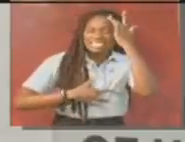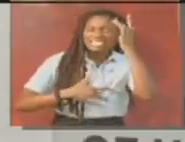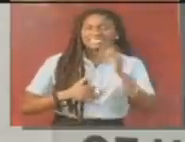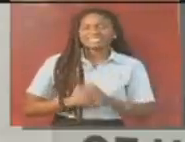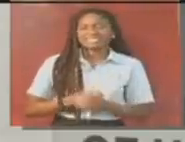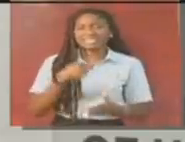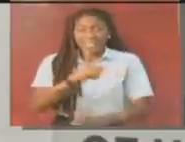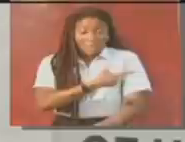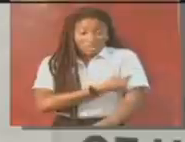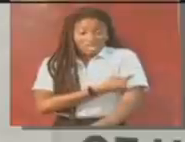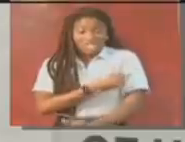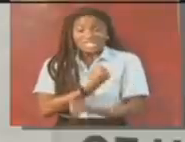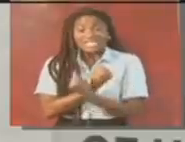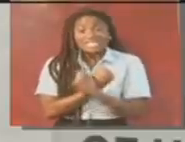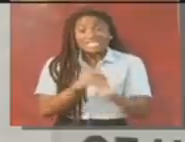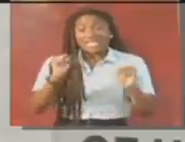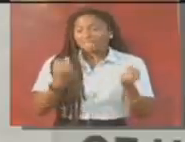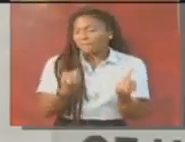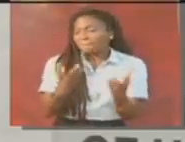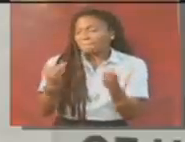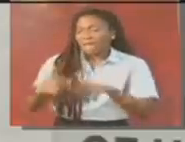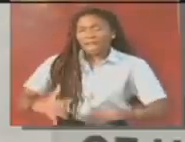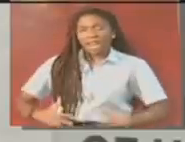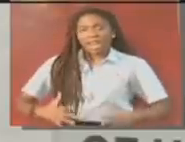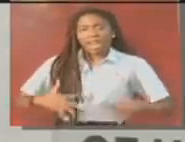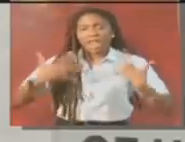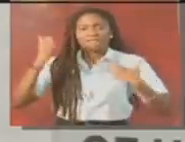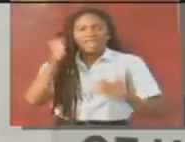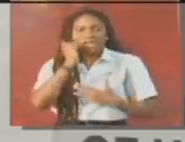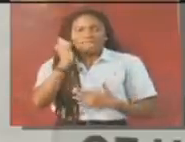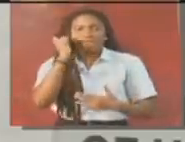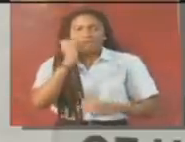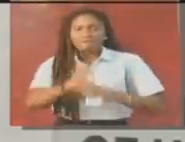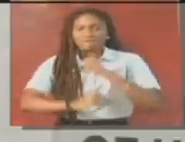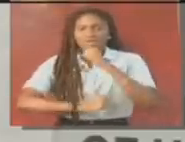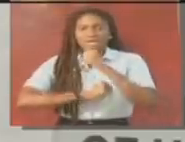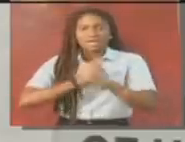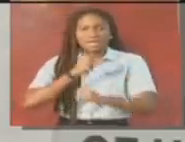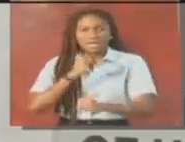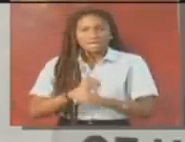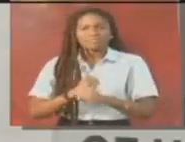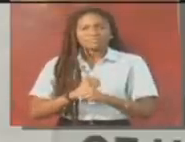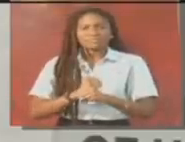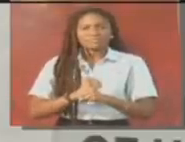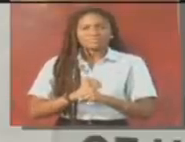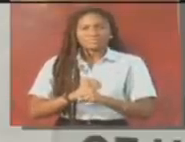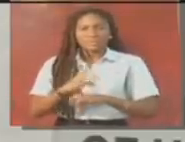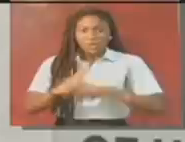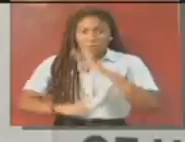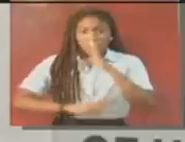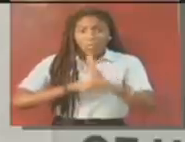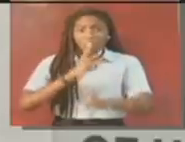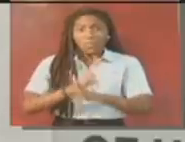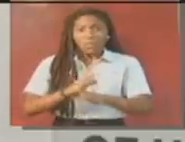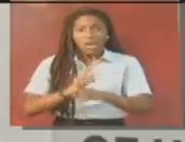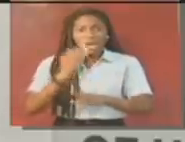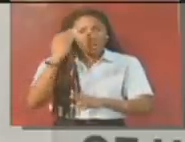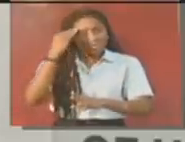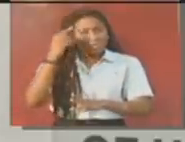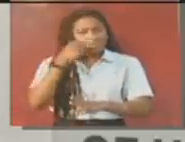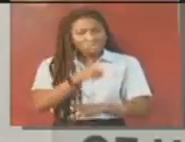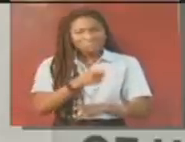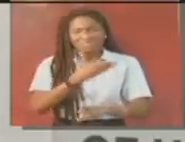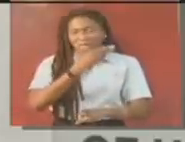saves millions of lives every year and is widely recognized as one of the world's most successful and